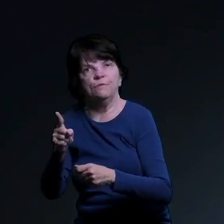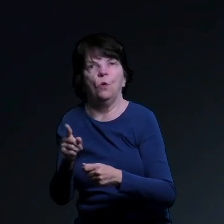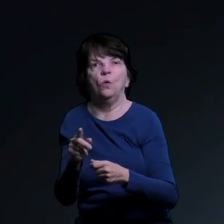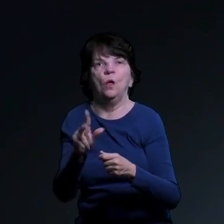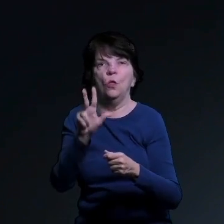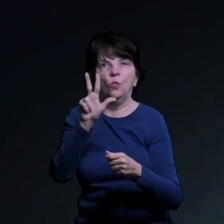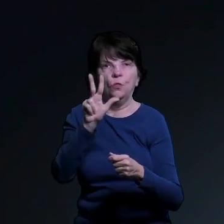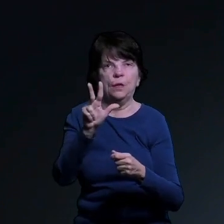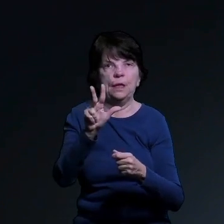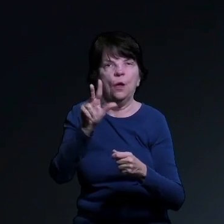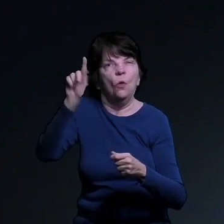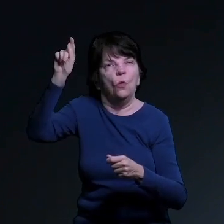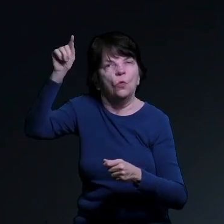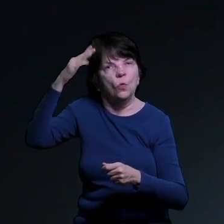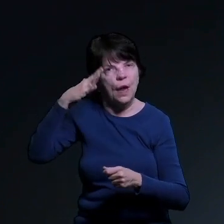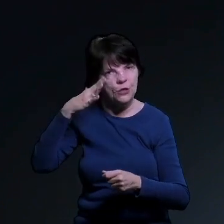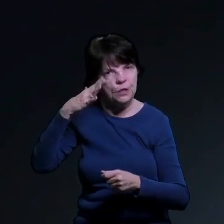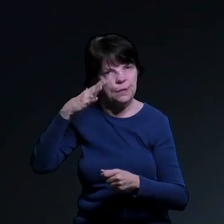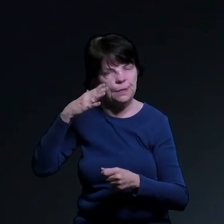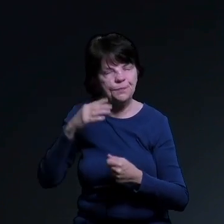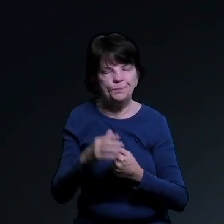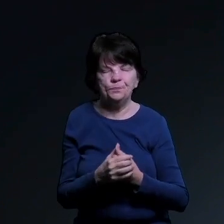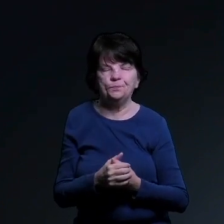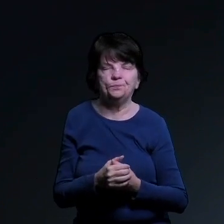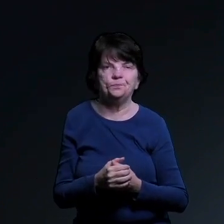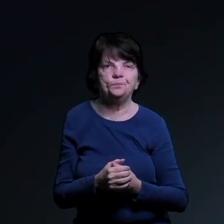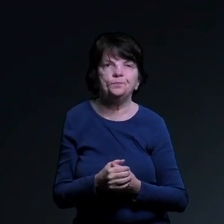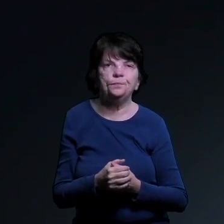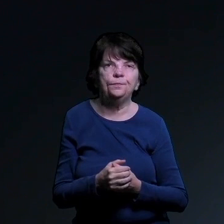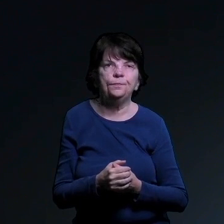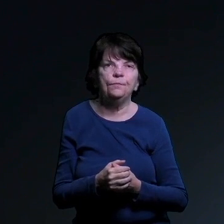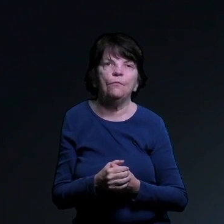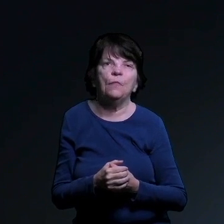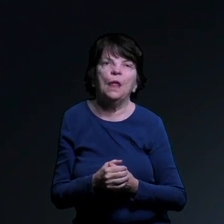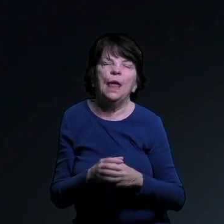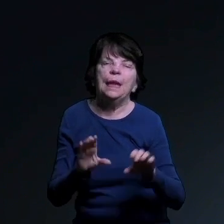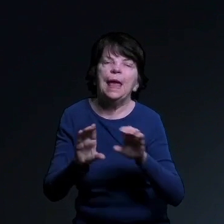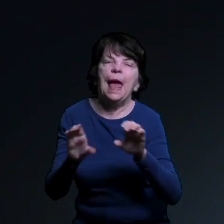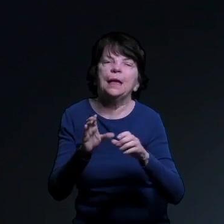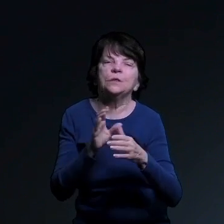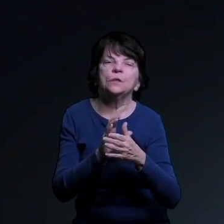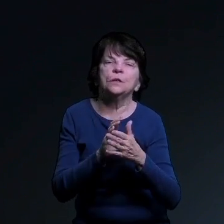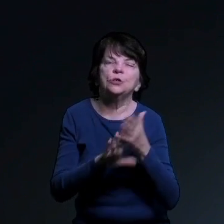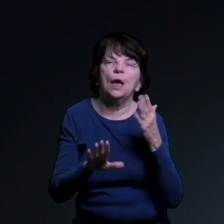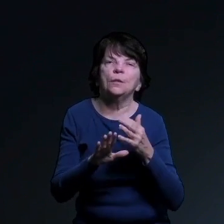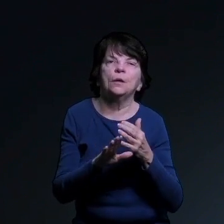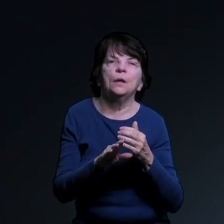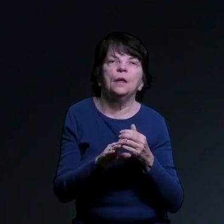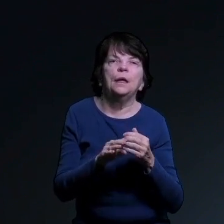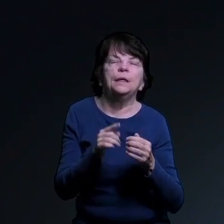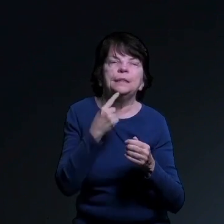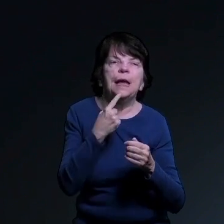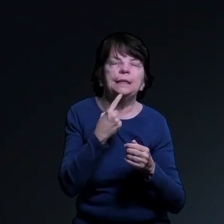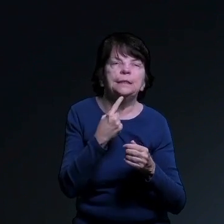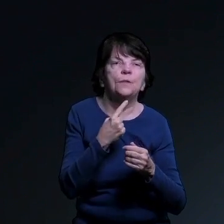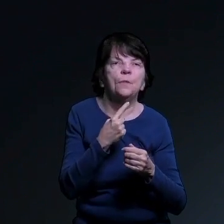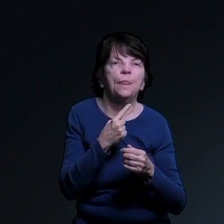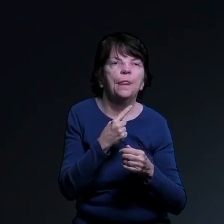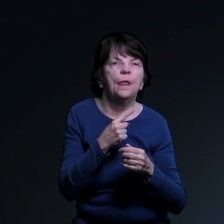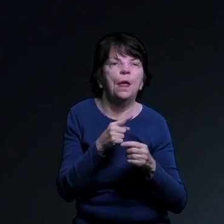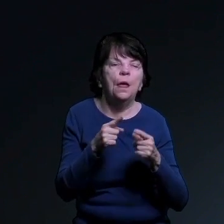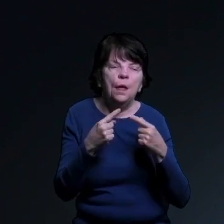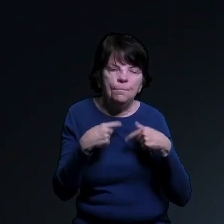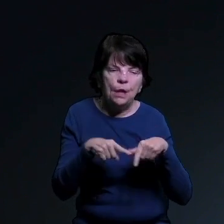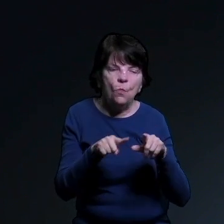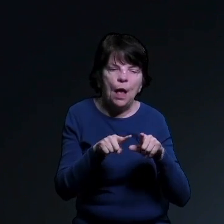18. And it says in verses 24 through 28, it says, meanwhile, a Jew